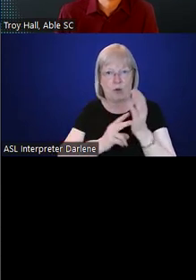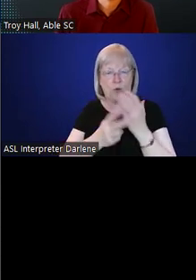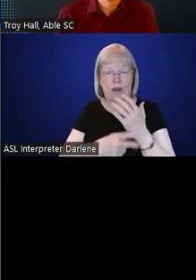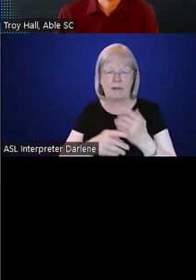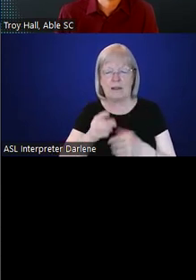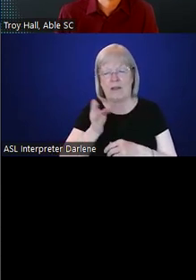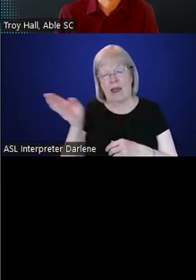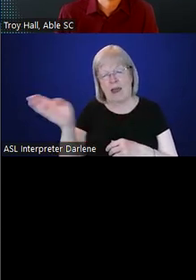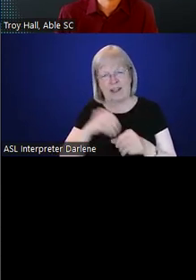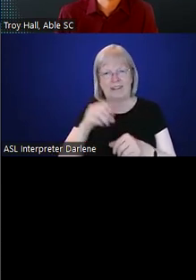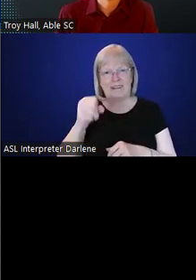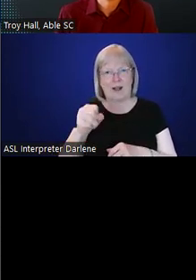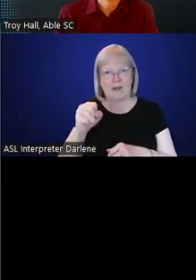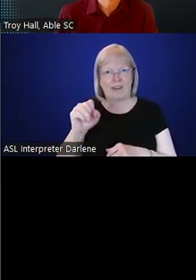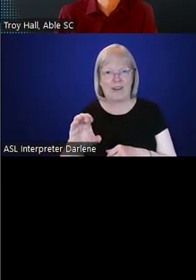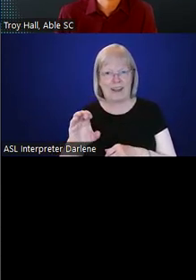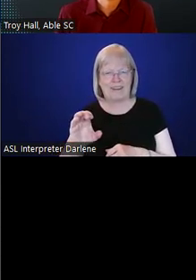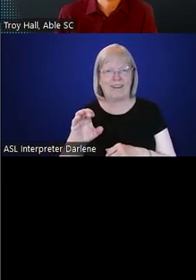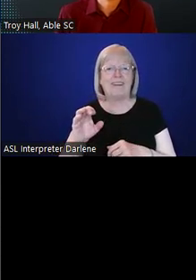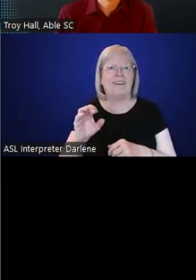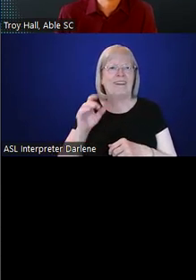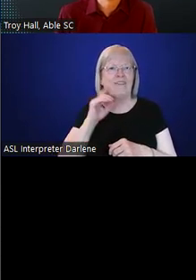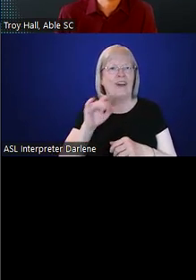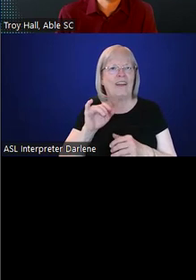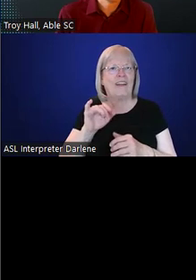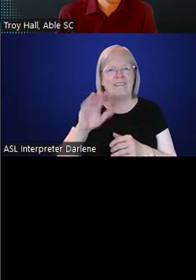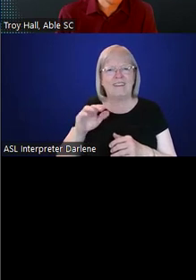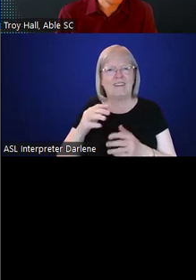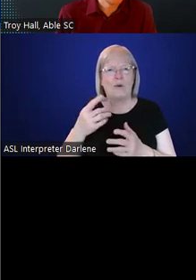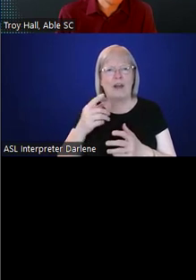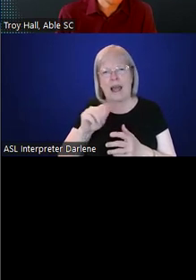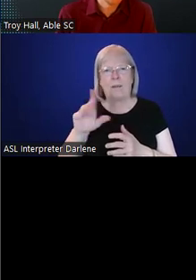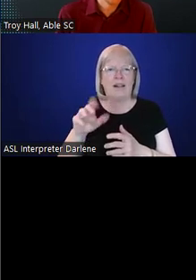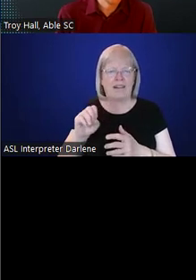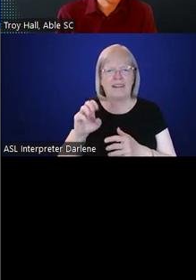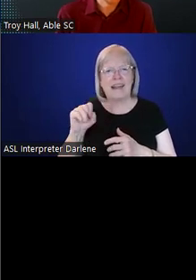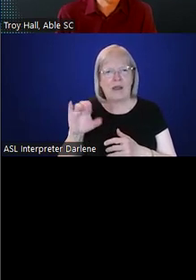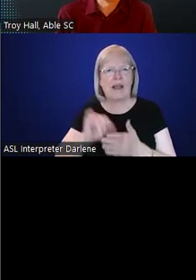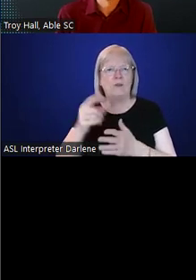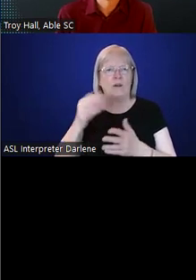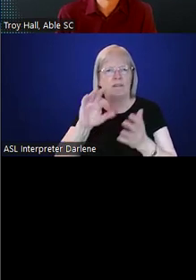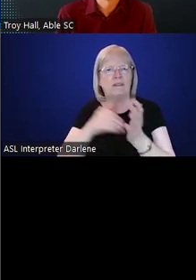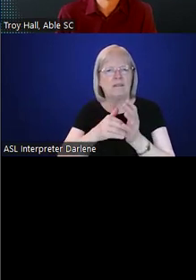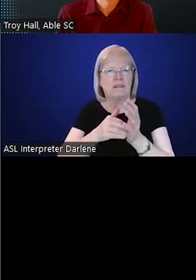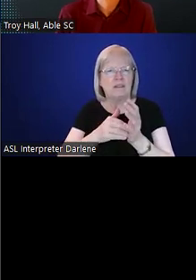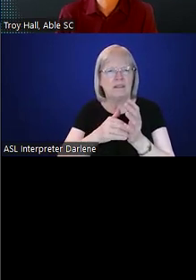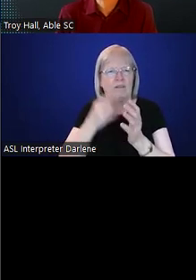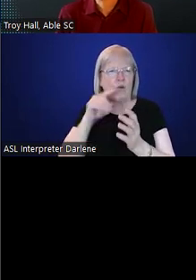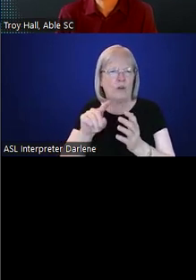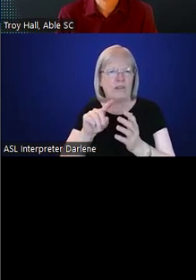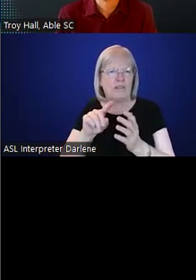South Carolina for Able, South Carolina, which is one of the centers for independent living down there.